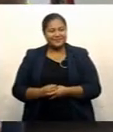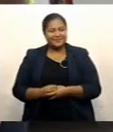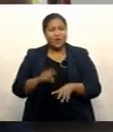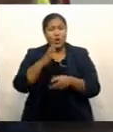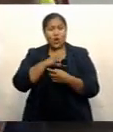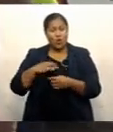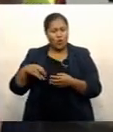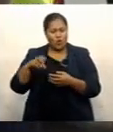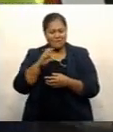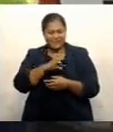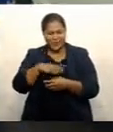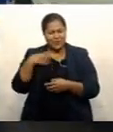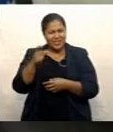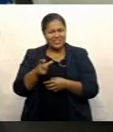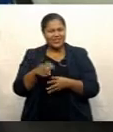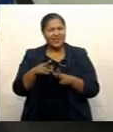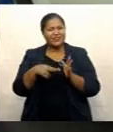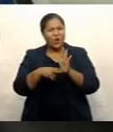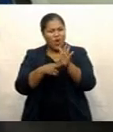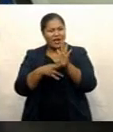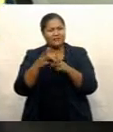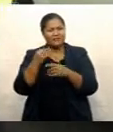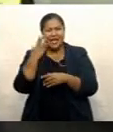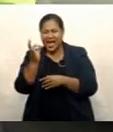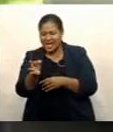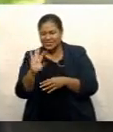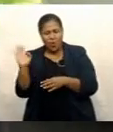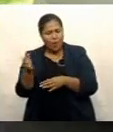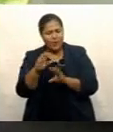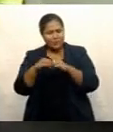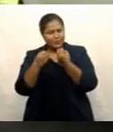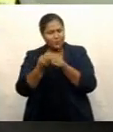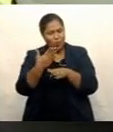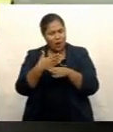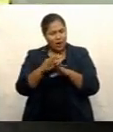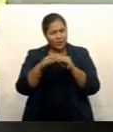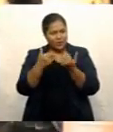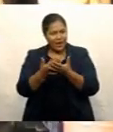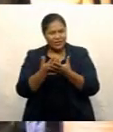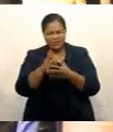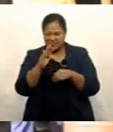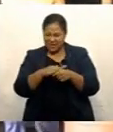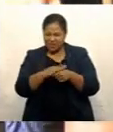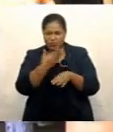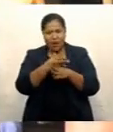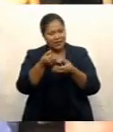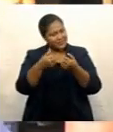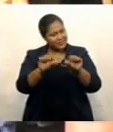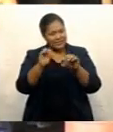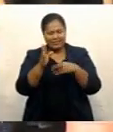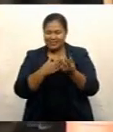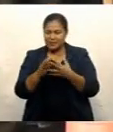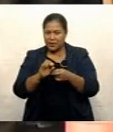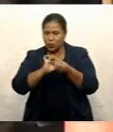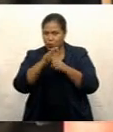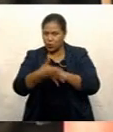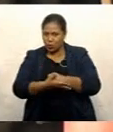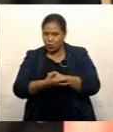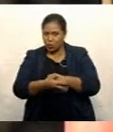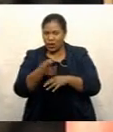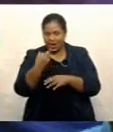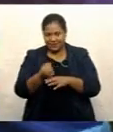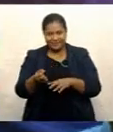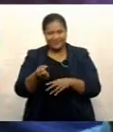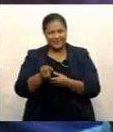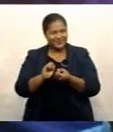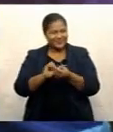has urged sugar industry stakeholders to work together to make this season a success despite the COVID-19